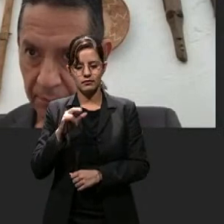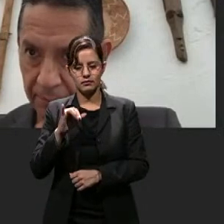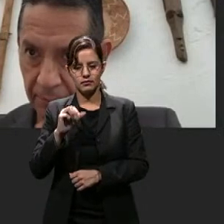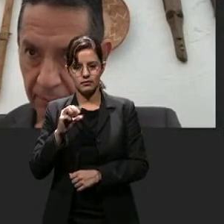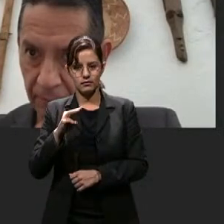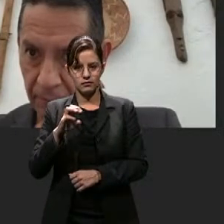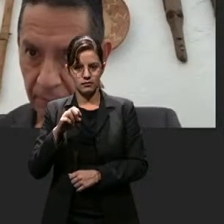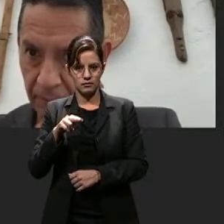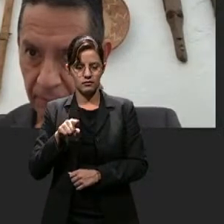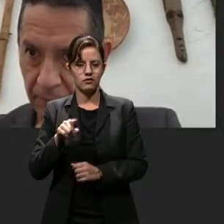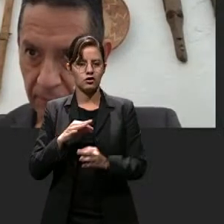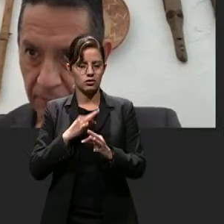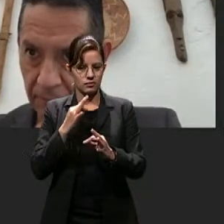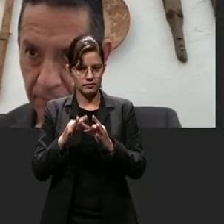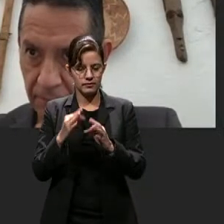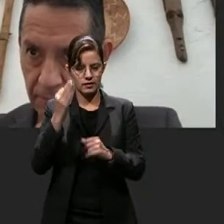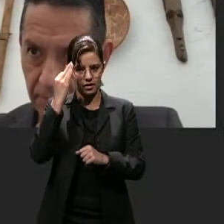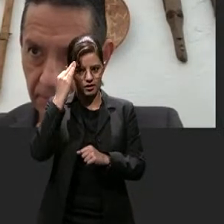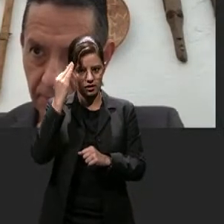Thank you very much, Mari Carmen.